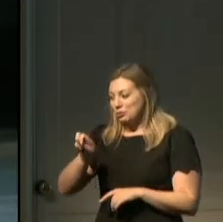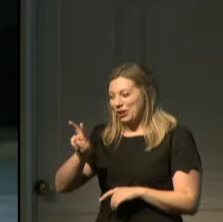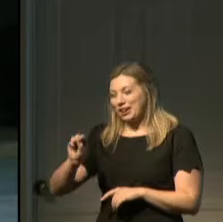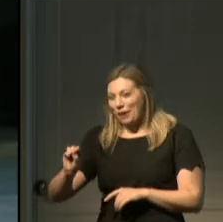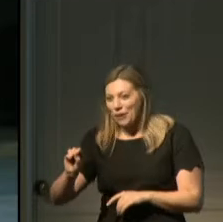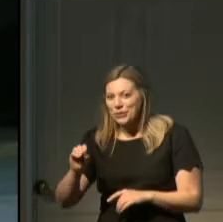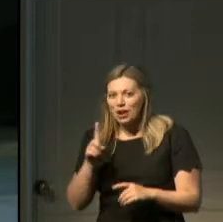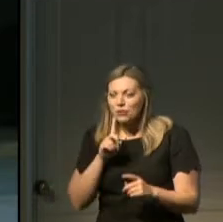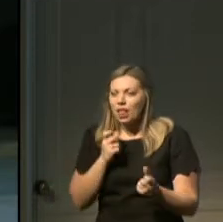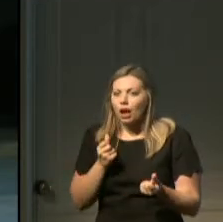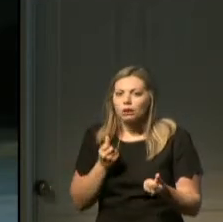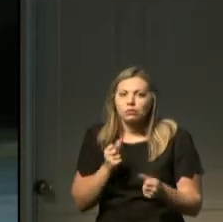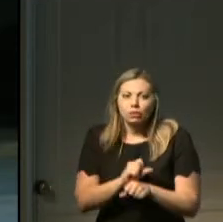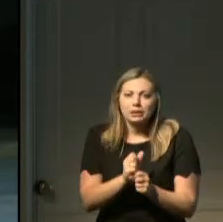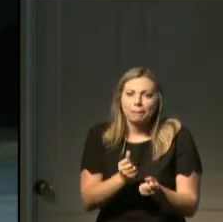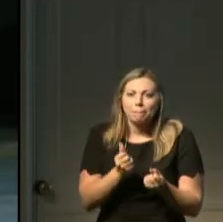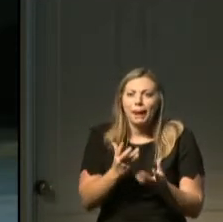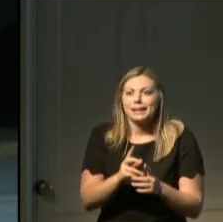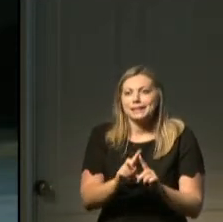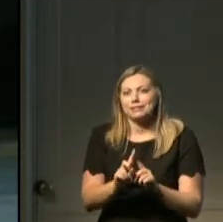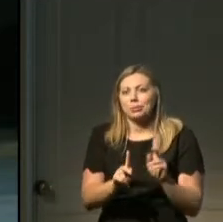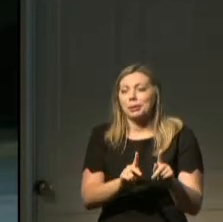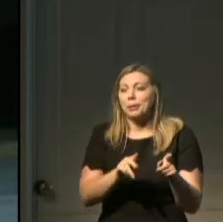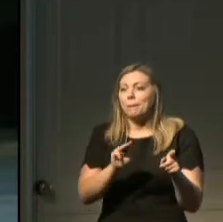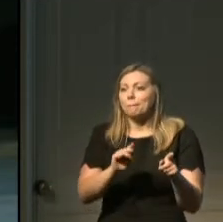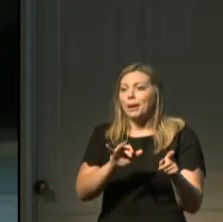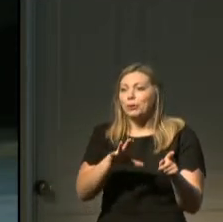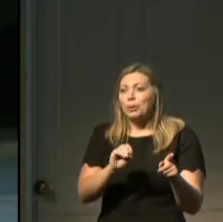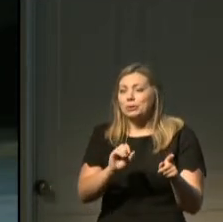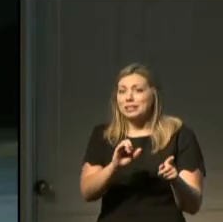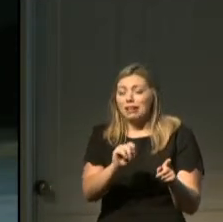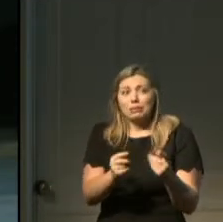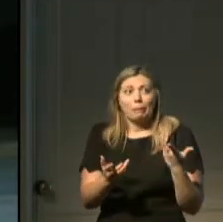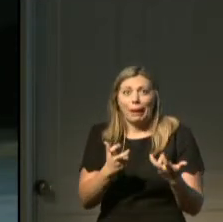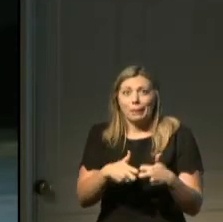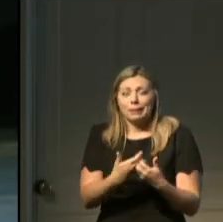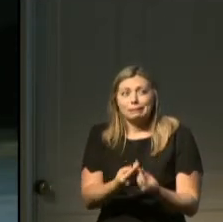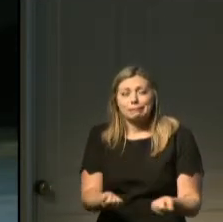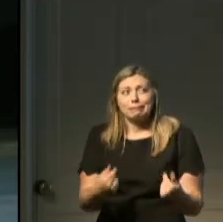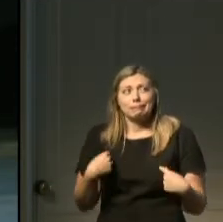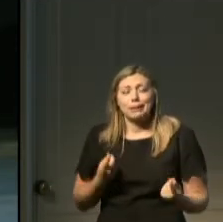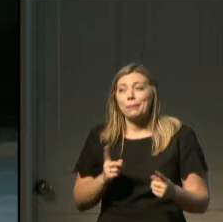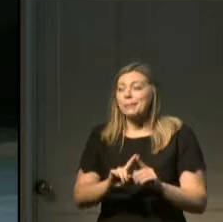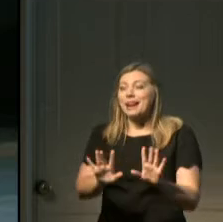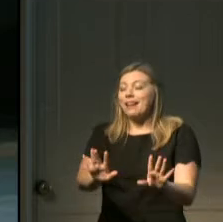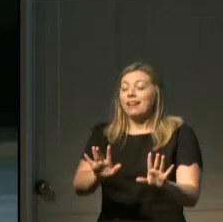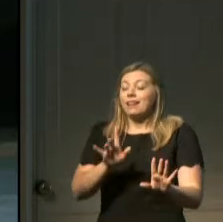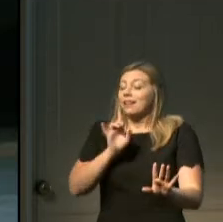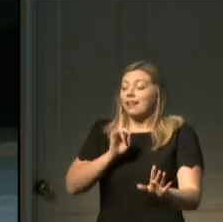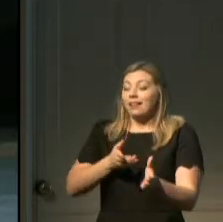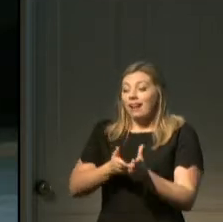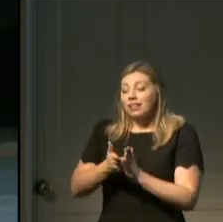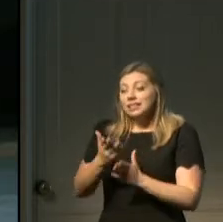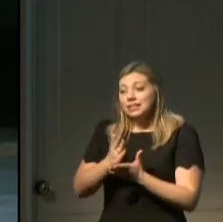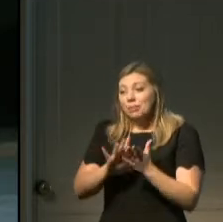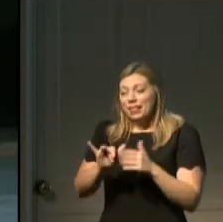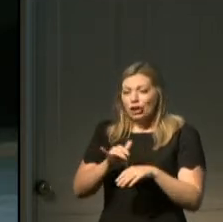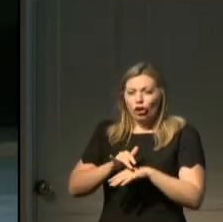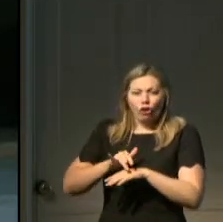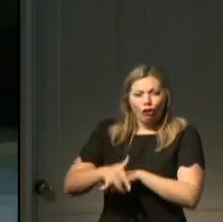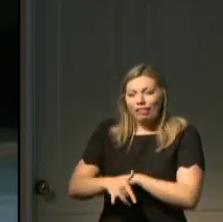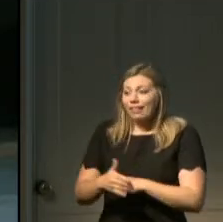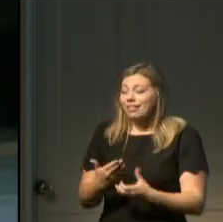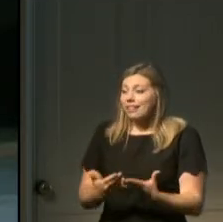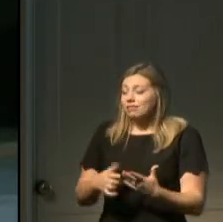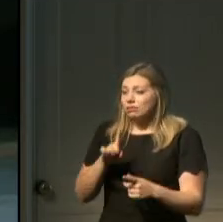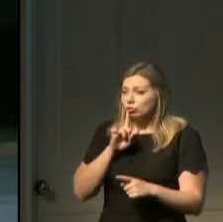many people at Microsoft trying to solve that. It might have been solved by now. But I think these, especially these early, when things are in